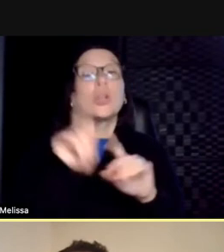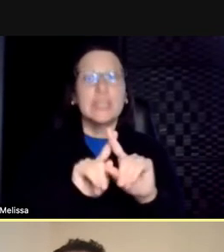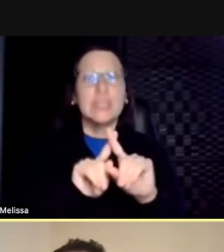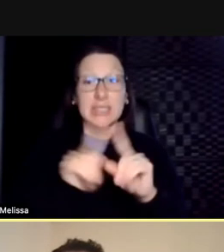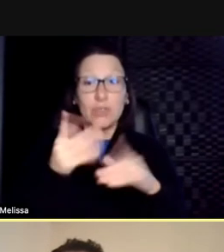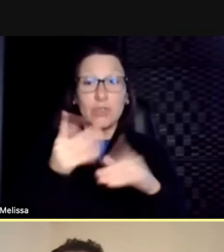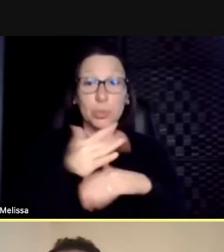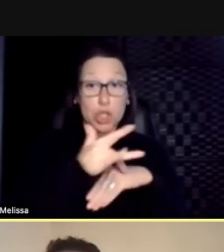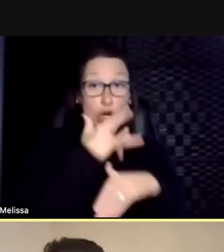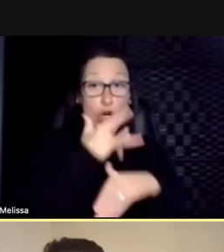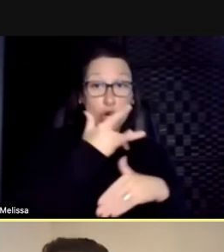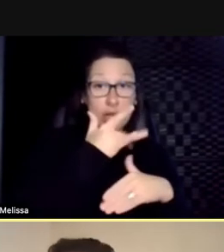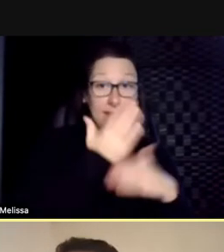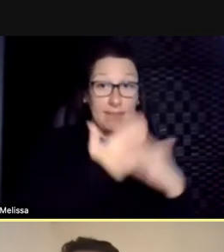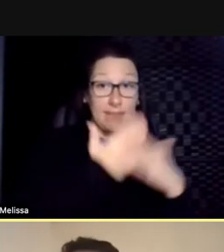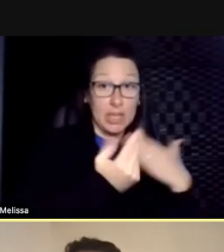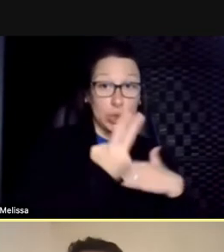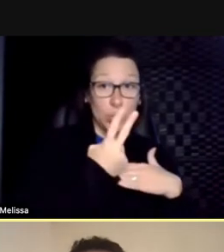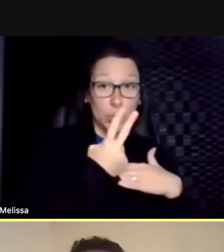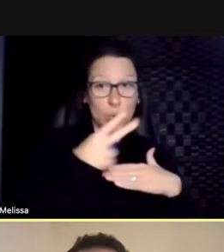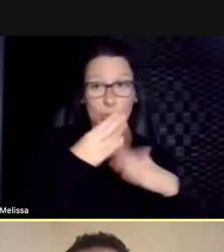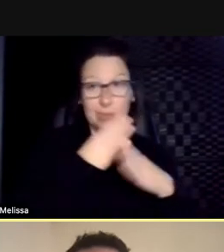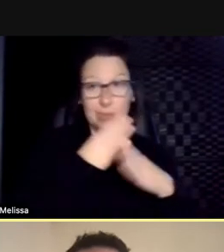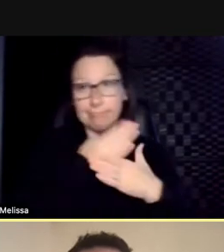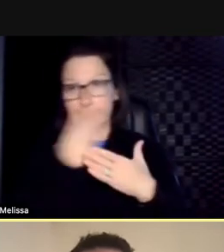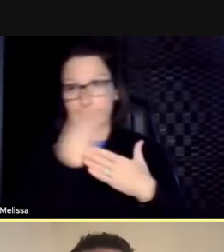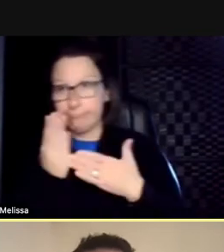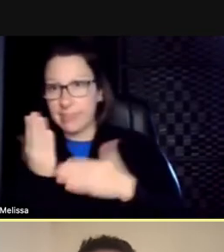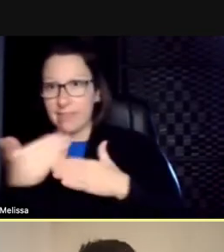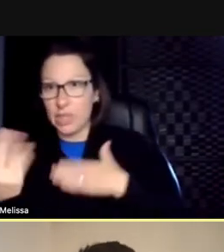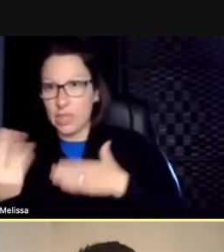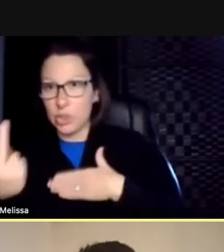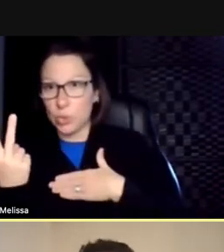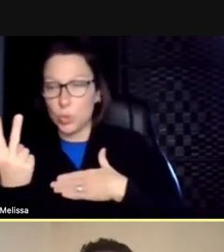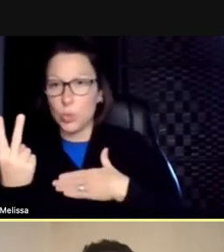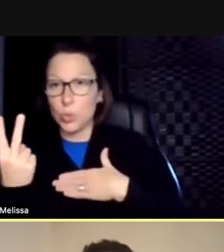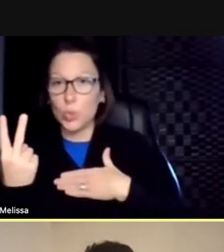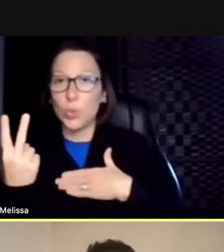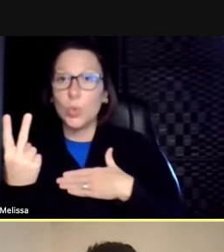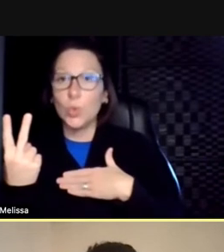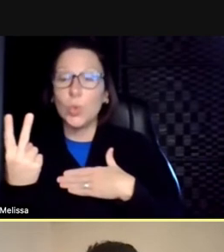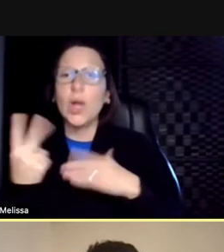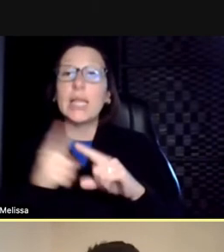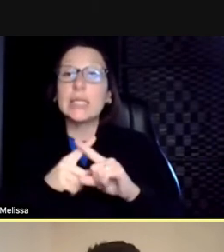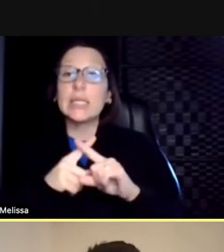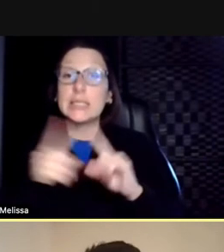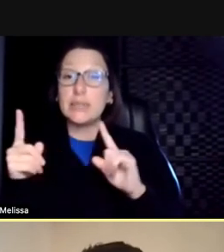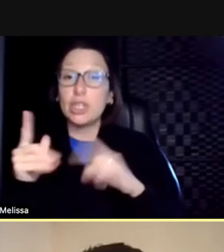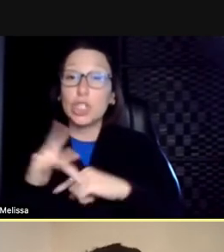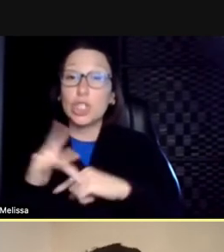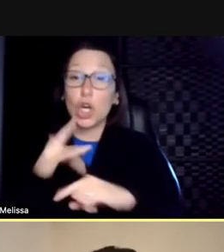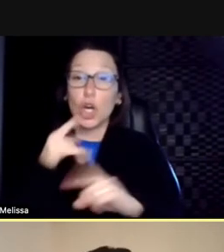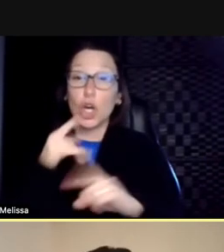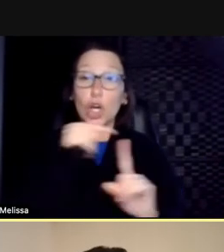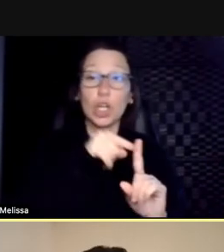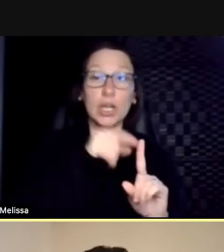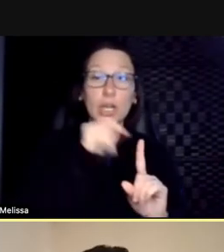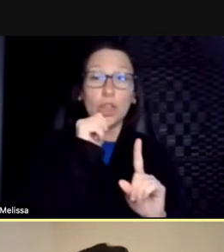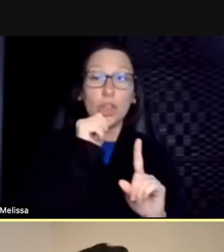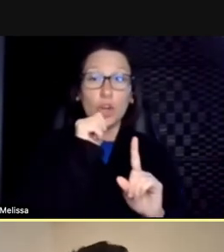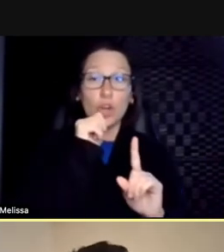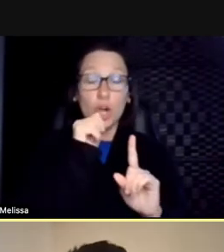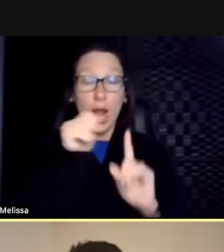And that major difference is that kids in early phase 2 are not making eye to object contact. They're not fixating